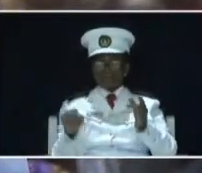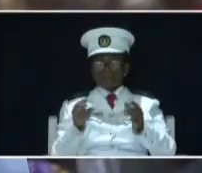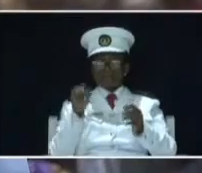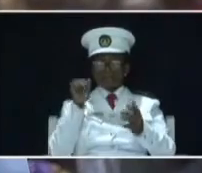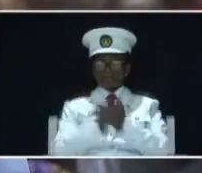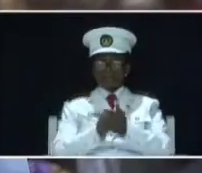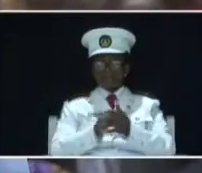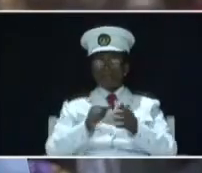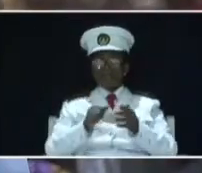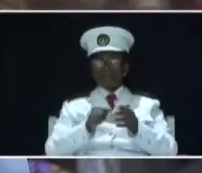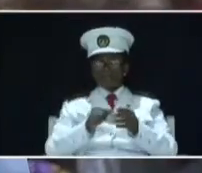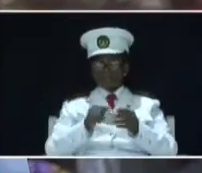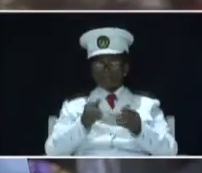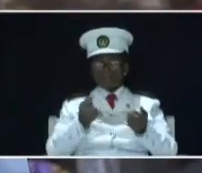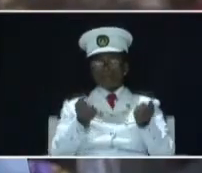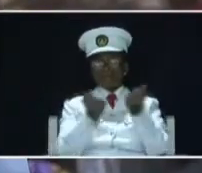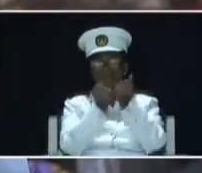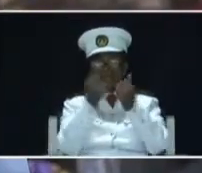Number